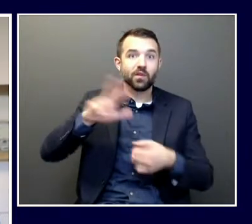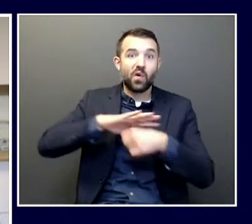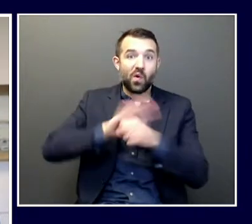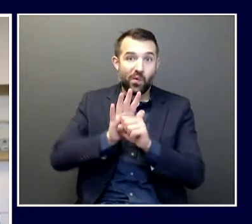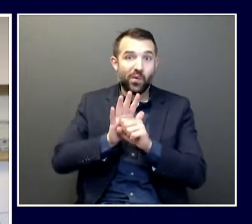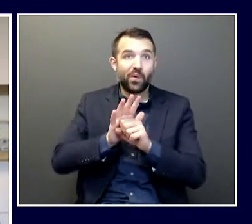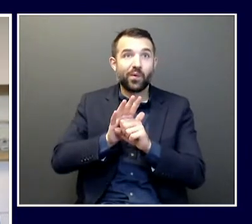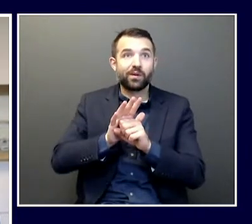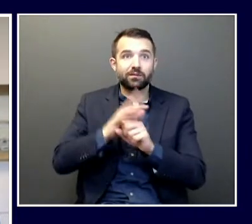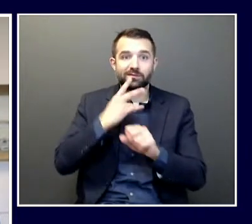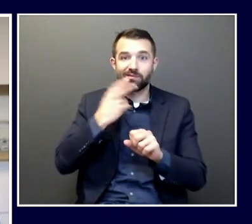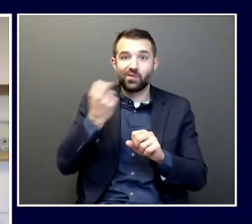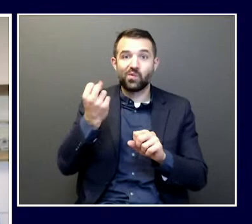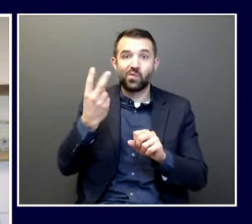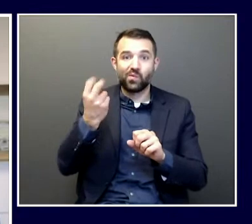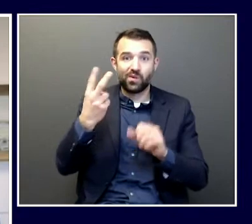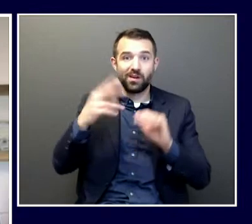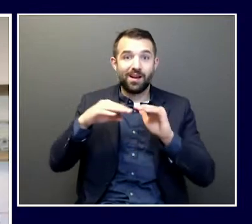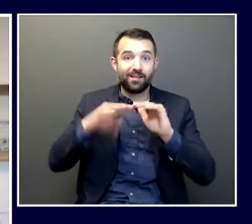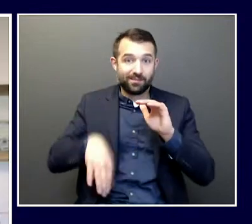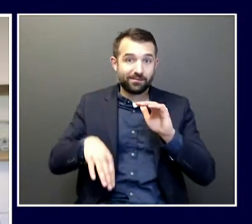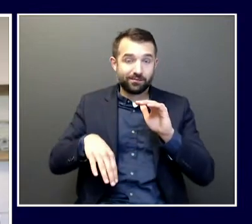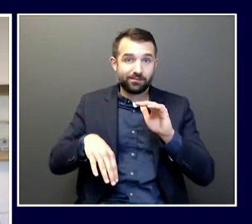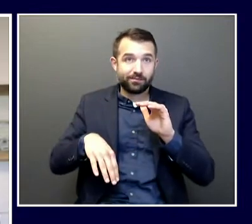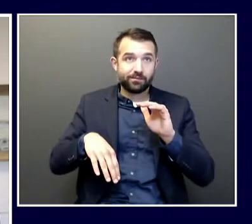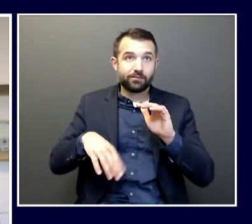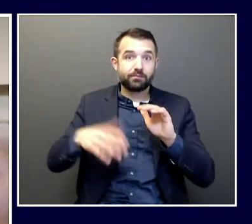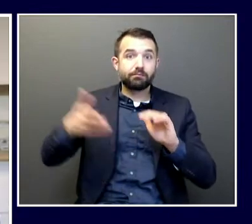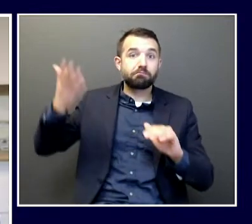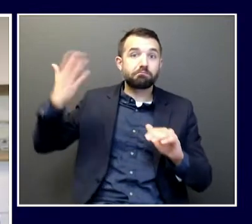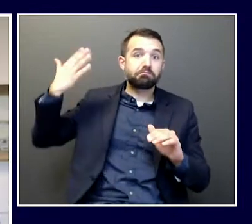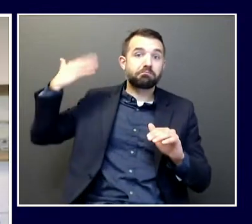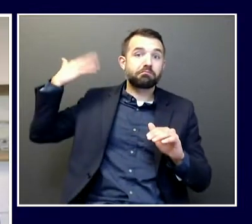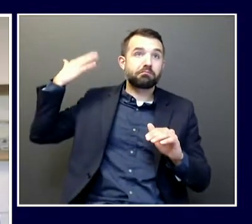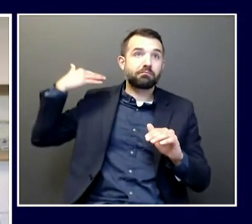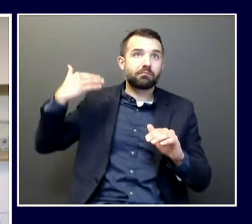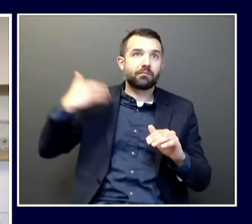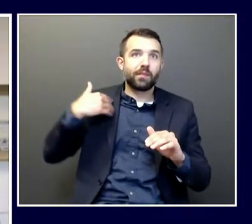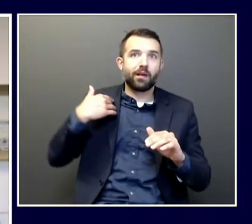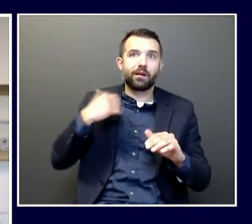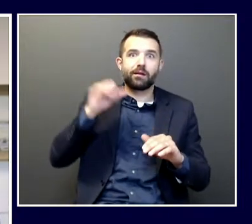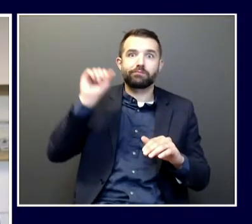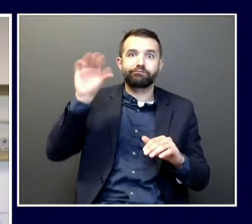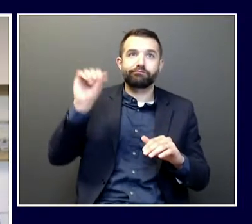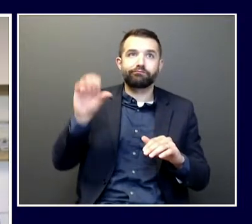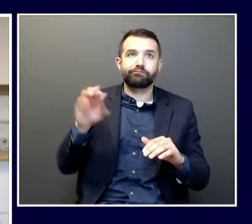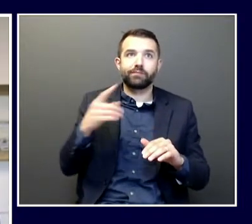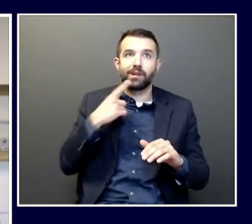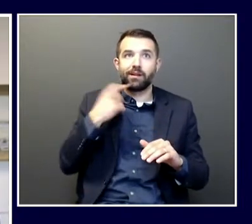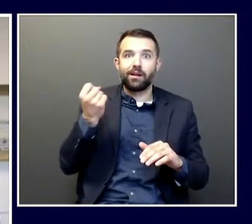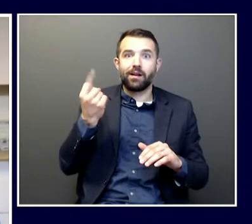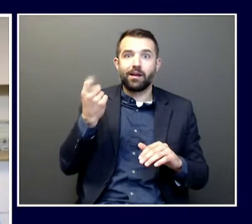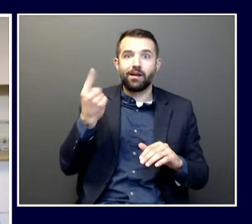I'm realizing when I ran that code, it should have been 11 and younger, but it's 12 and younger, and that is